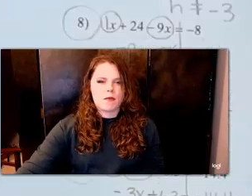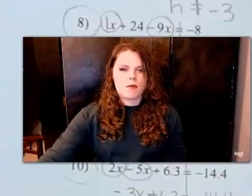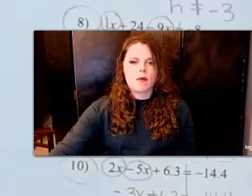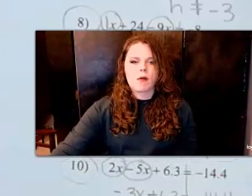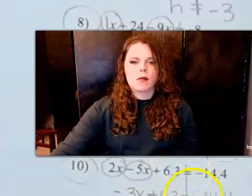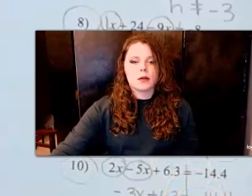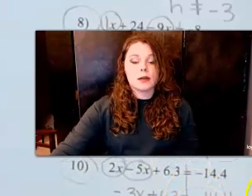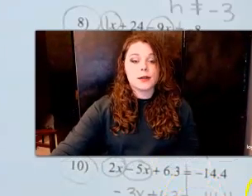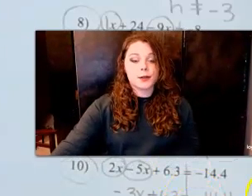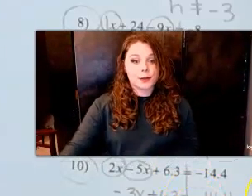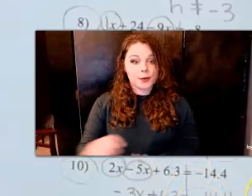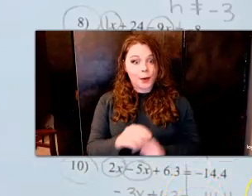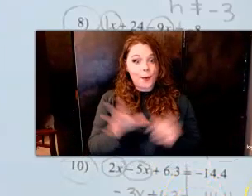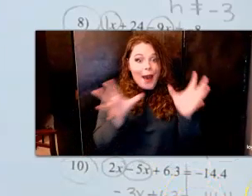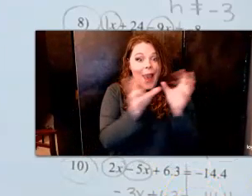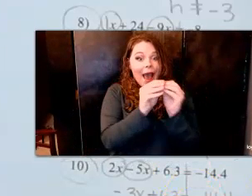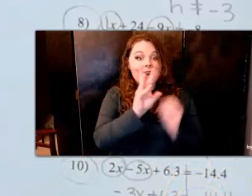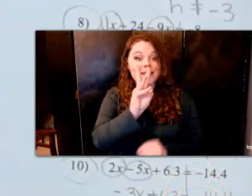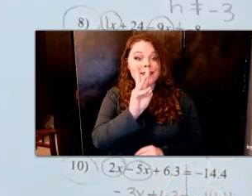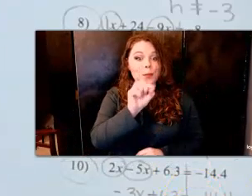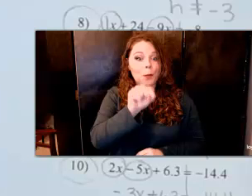6.3 from both sides.